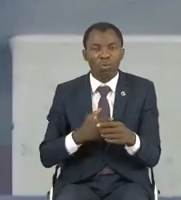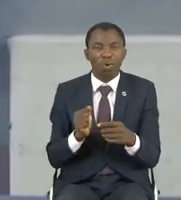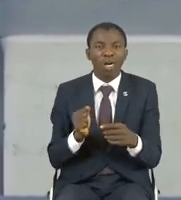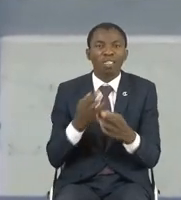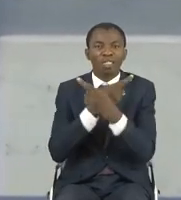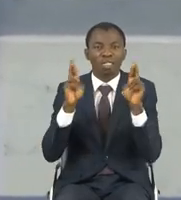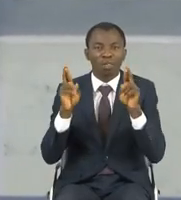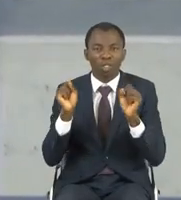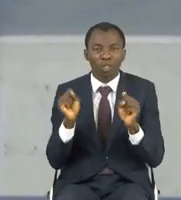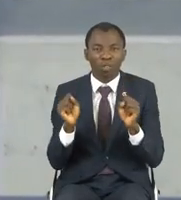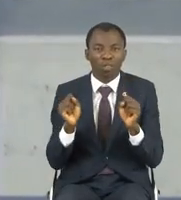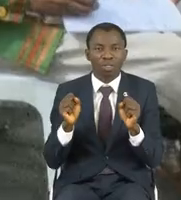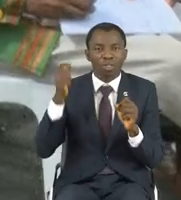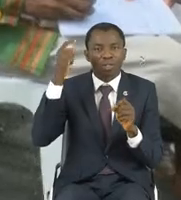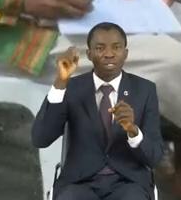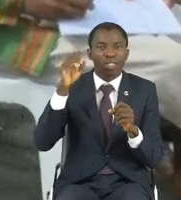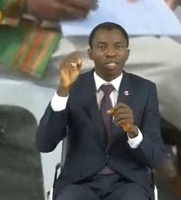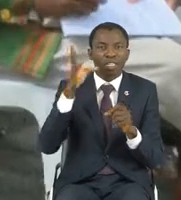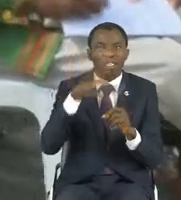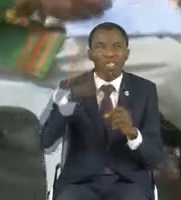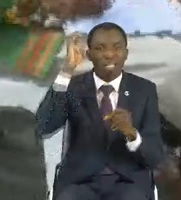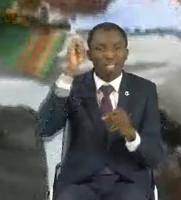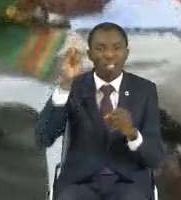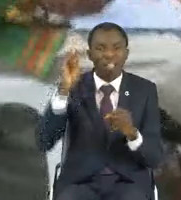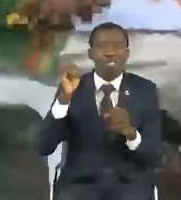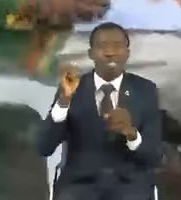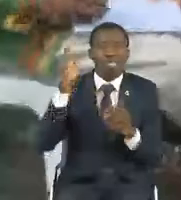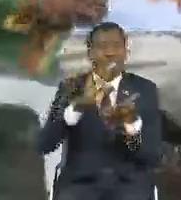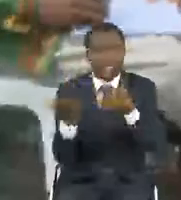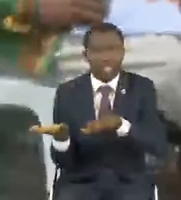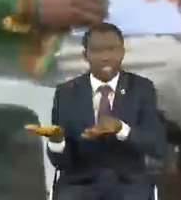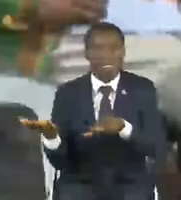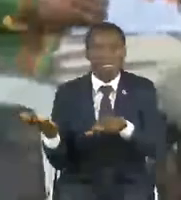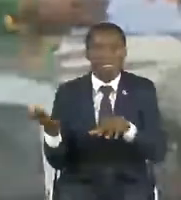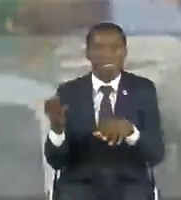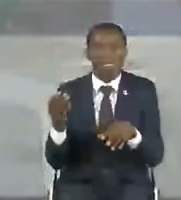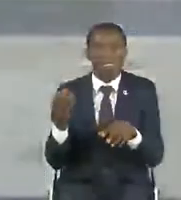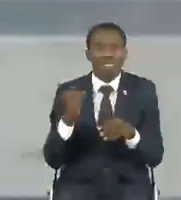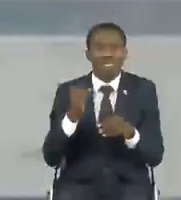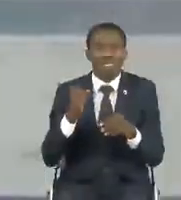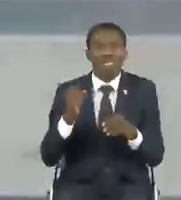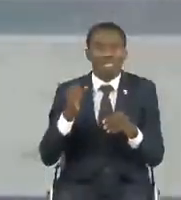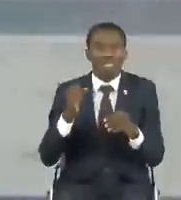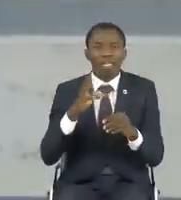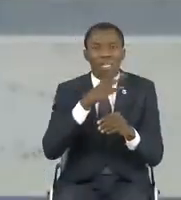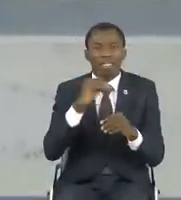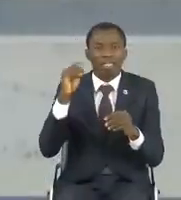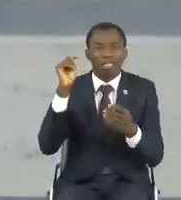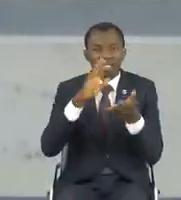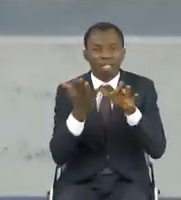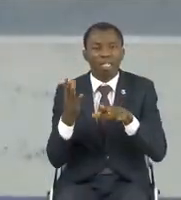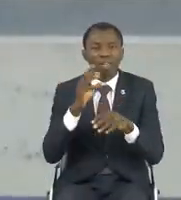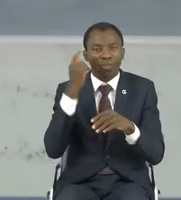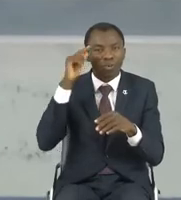The death and the resurrection for our costly redemption.